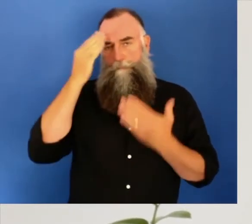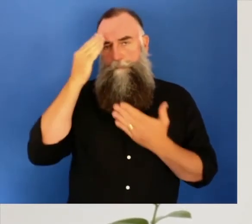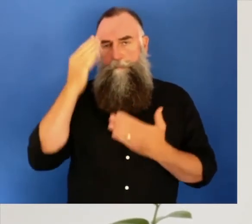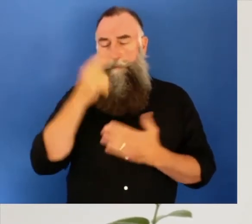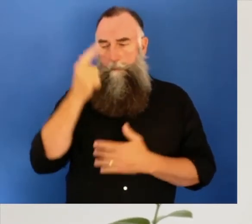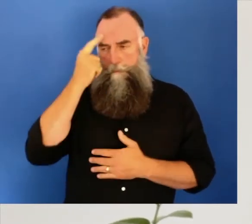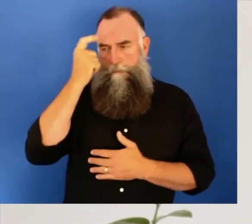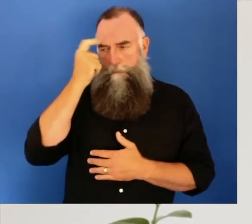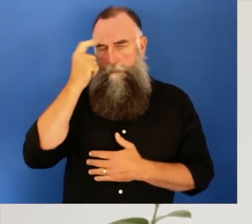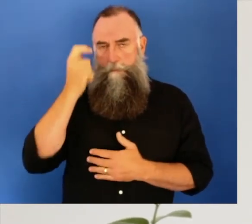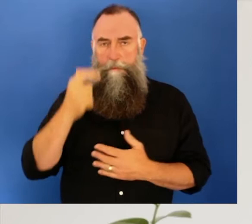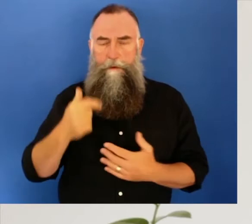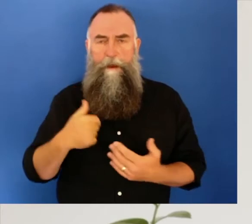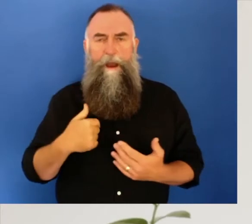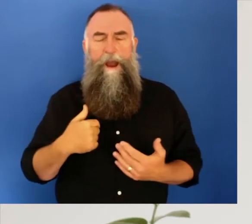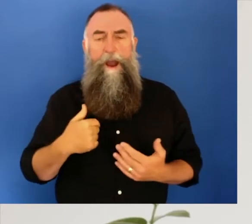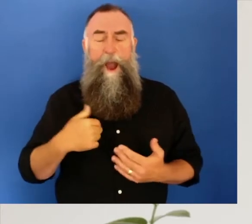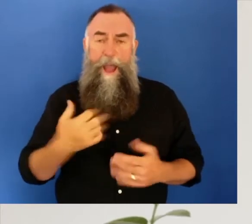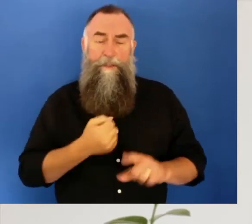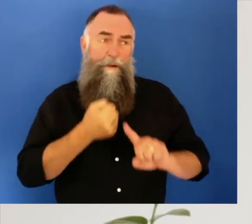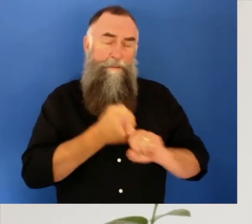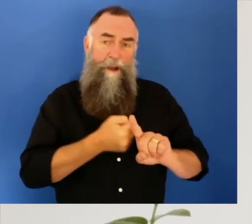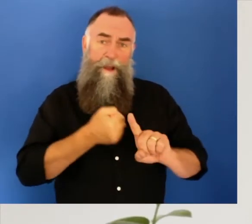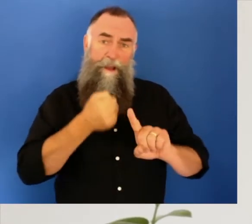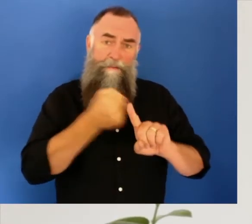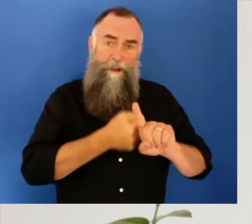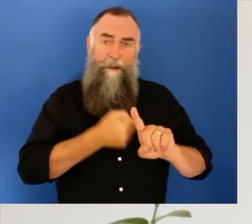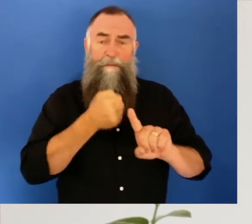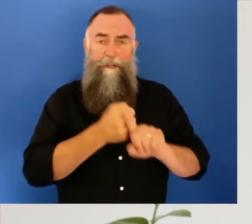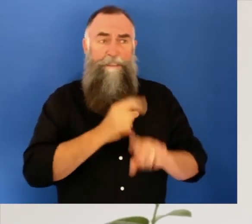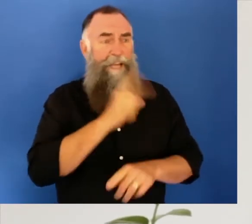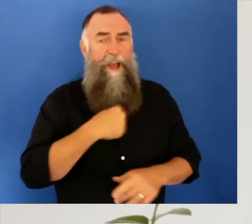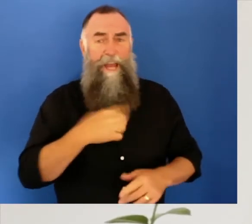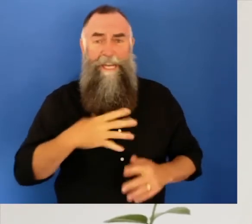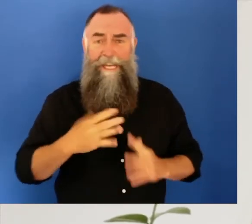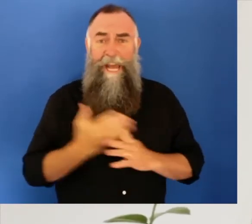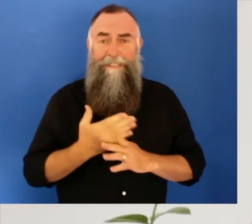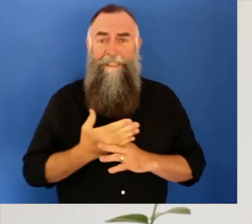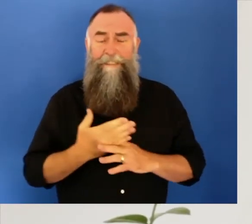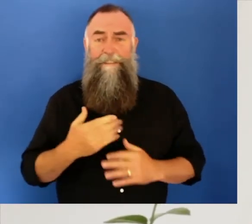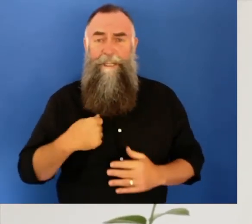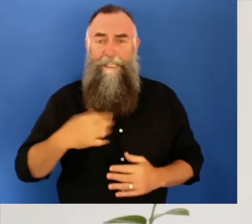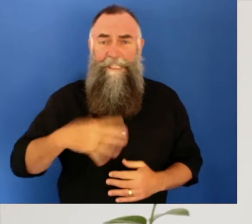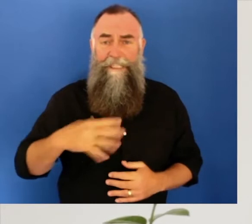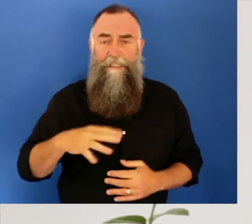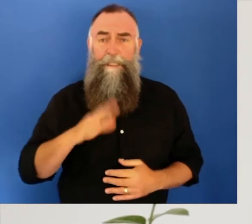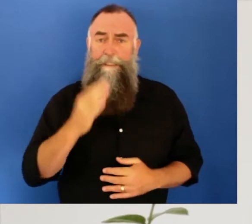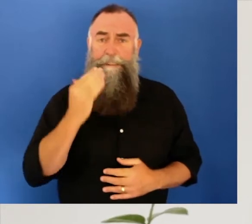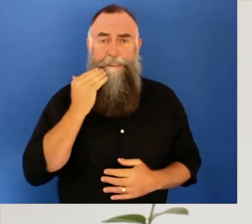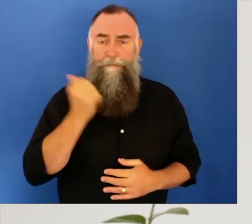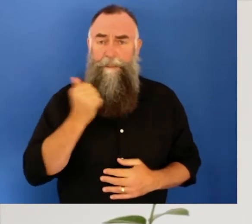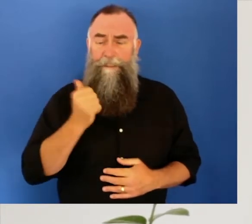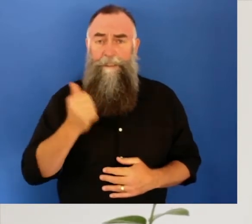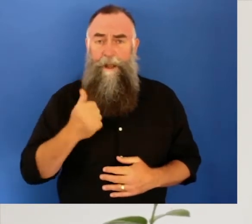awkwardness, ignorance, and even suspicion. I had to advocate constantly for my access needs, despite the